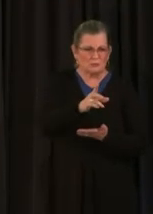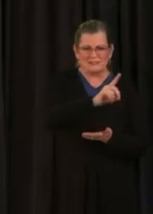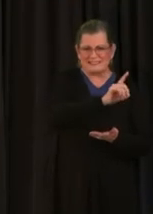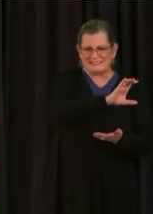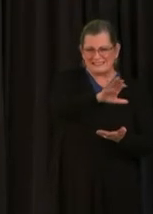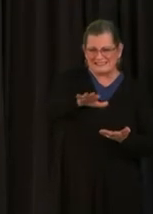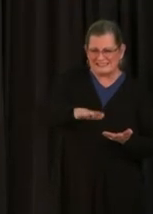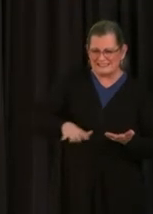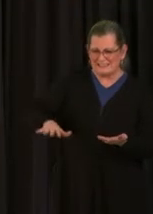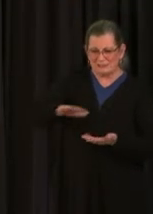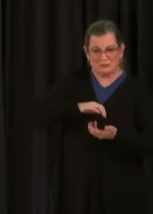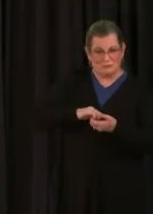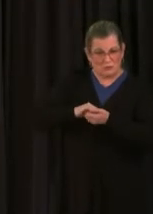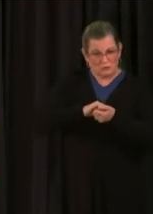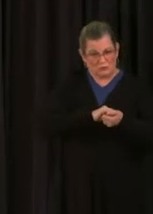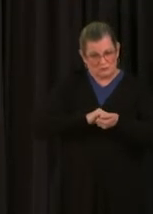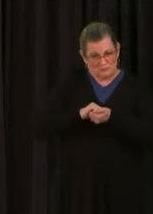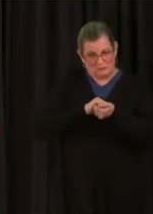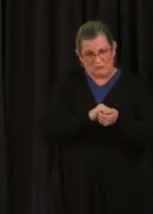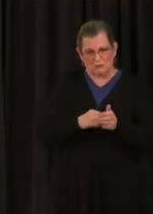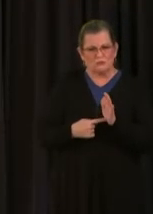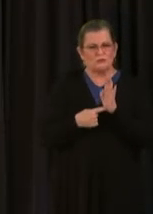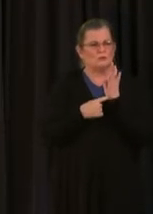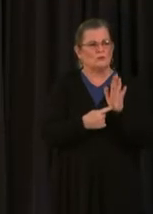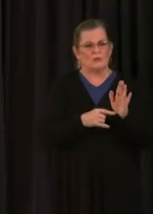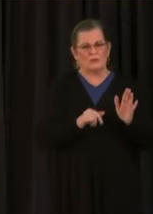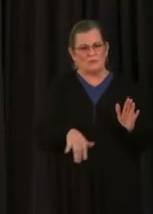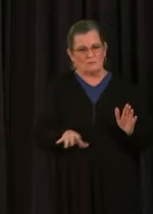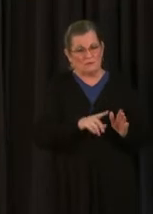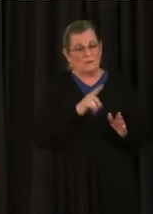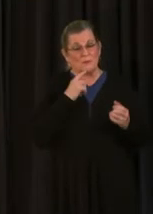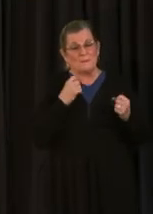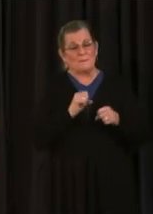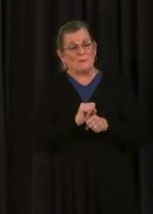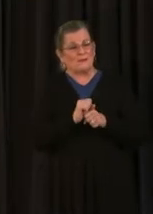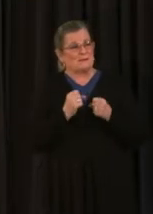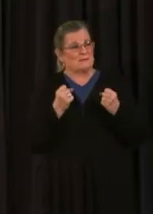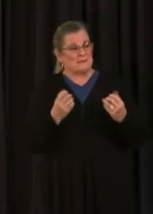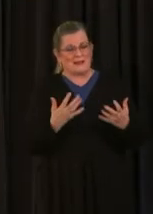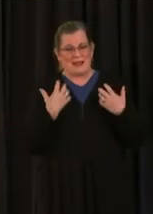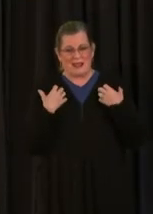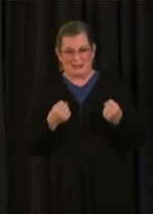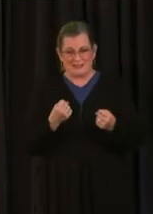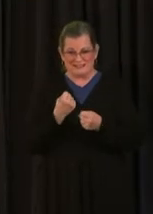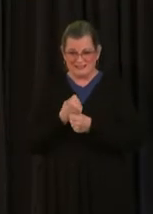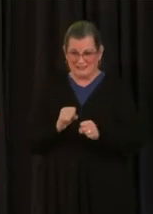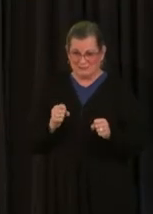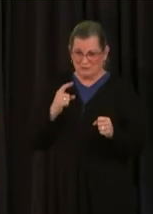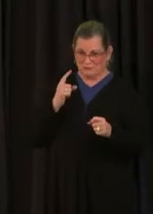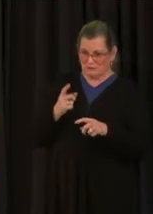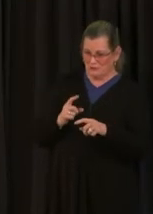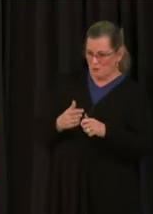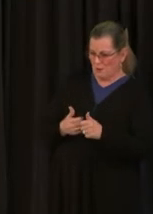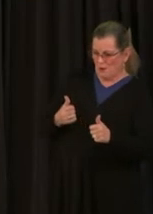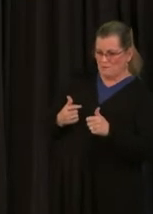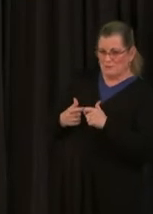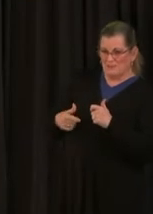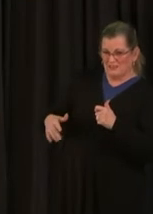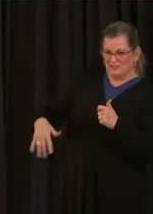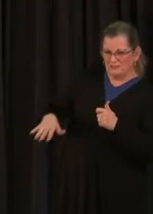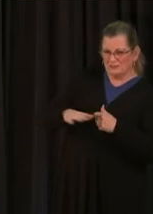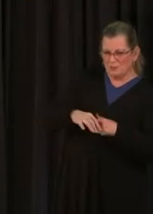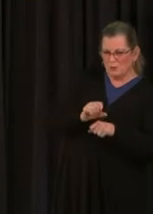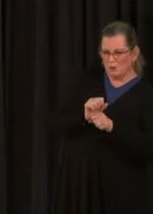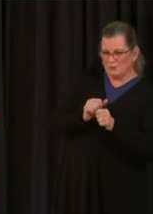and also have reflected in their work many of the health and safety protocols I've just described. So at this point, I'm going to turn it over to